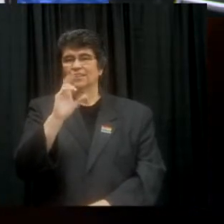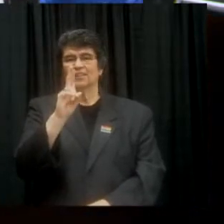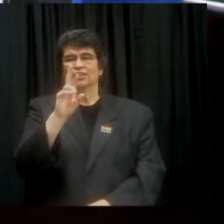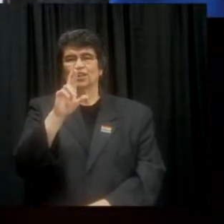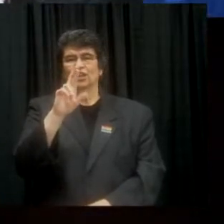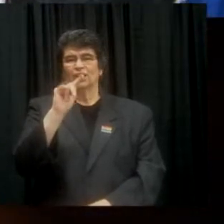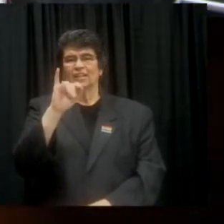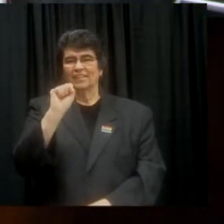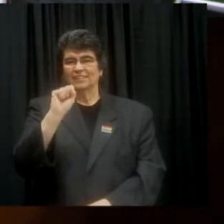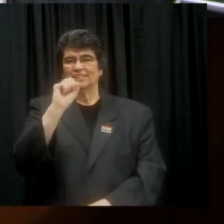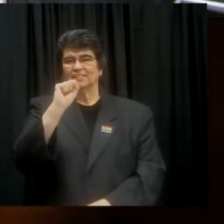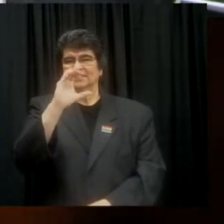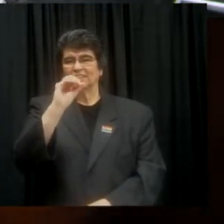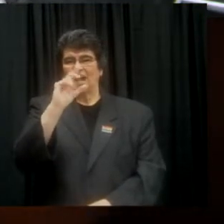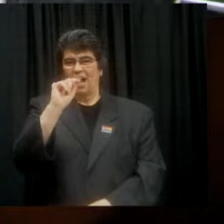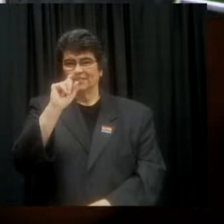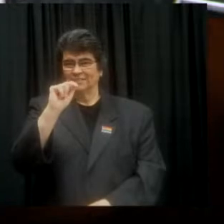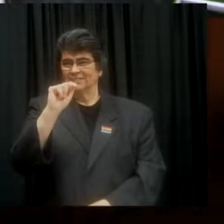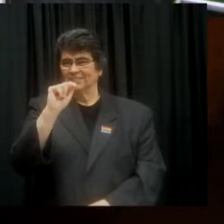Curtis Scott.